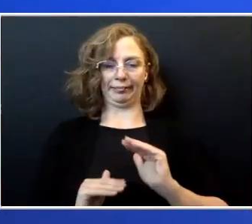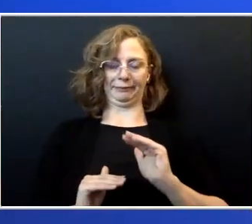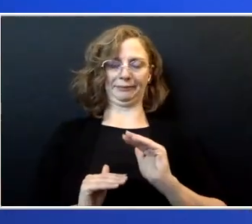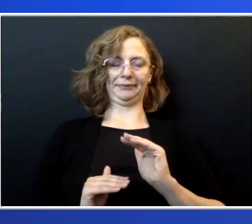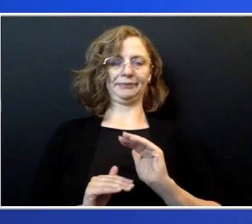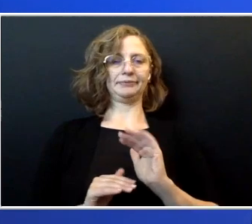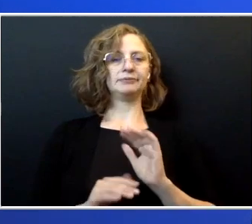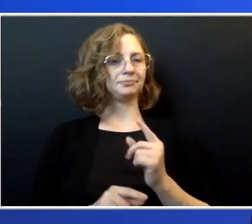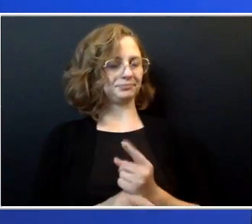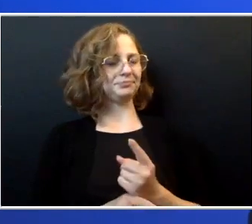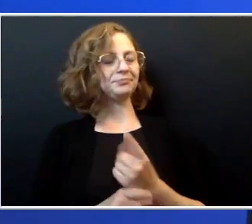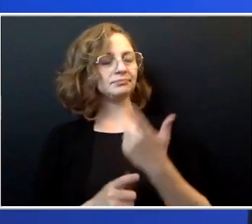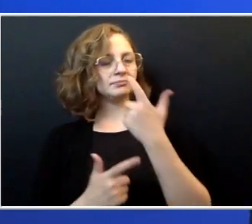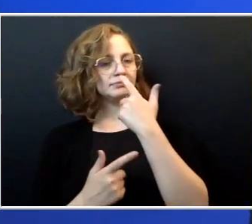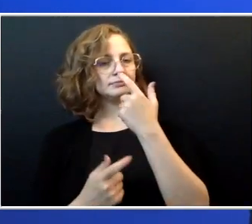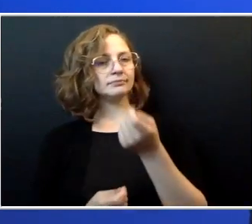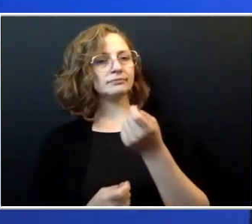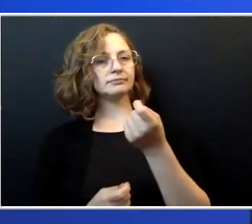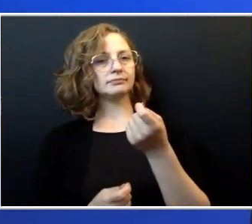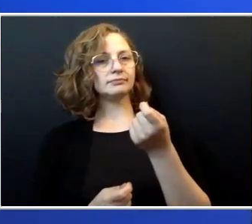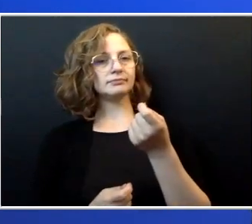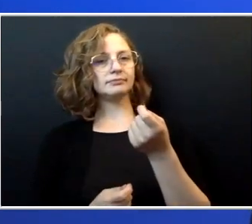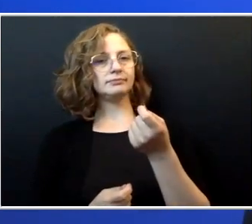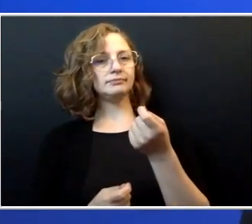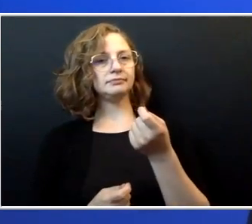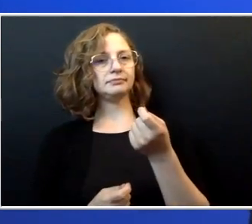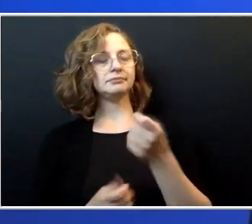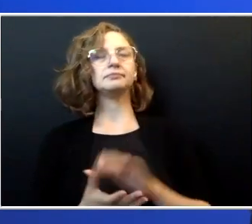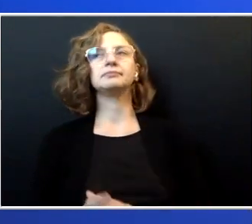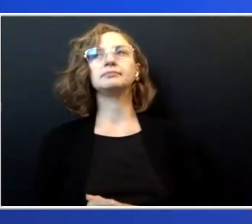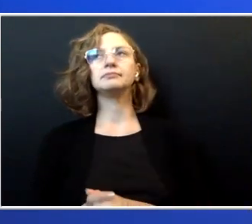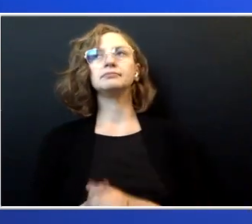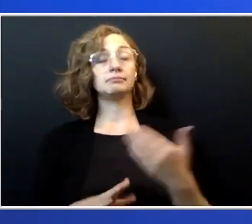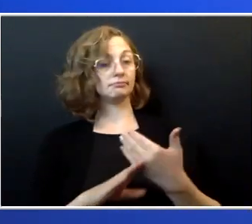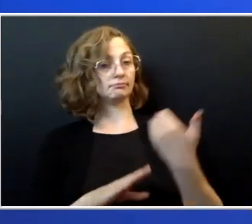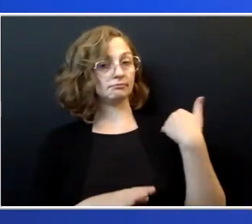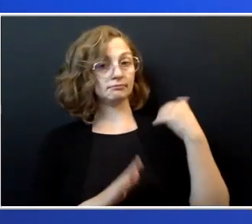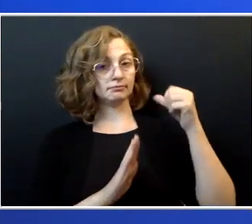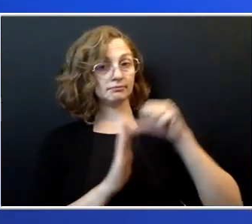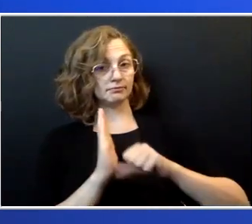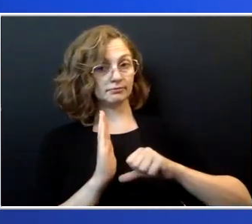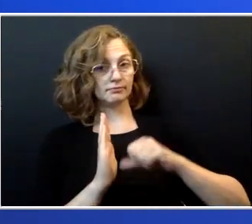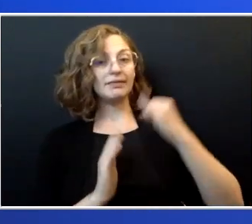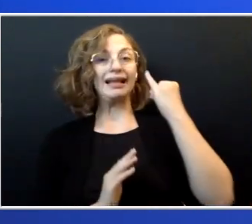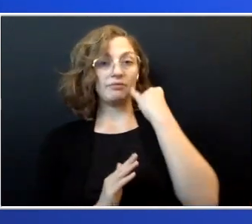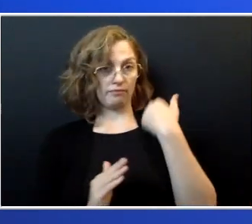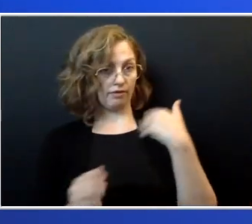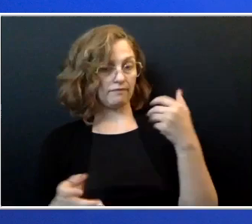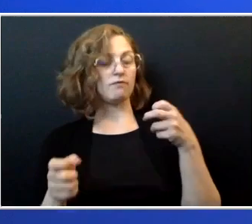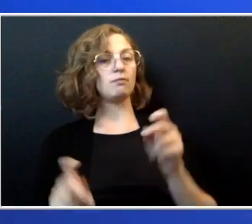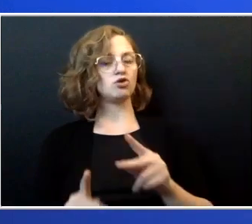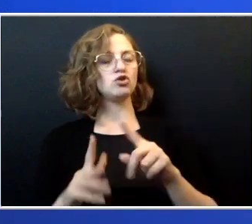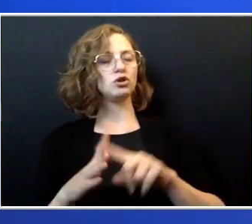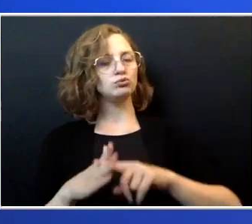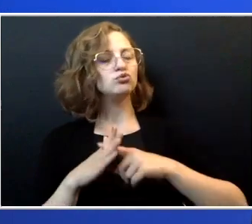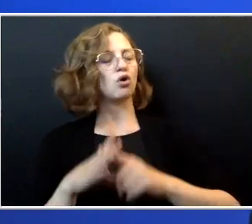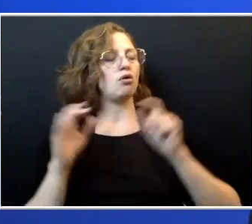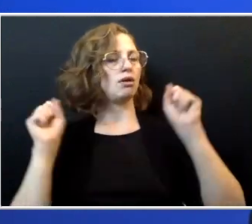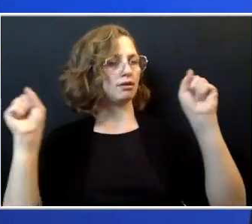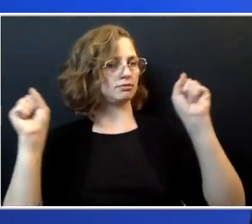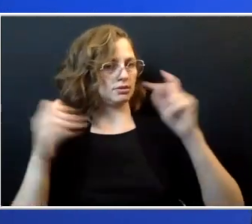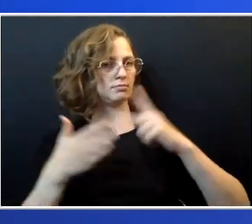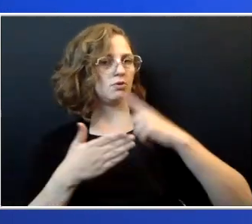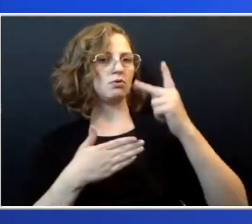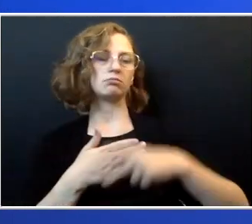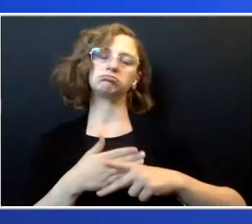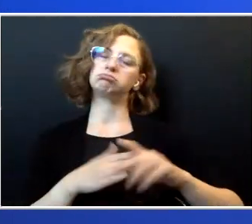that, if you, prior to going into surgery, if you have the opportunity to begin an exercise program, I think that's always a great thing. We've